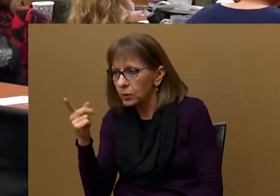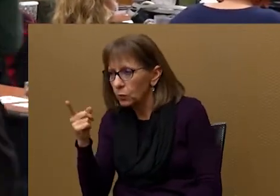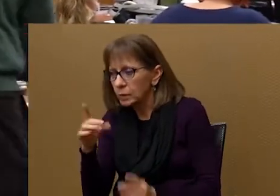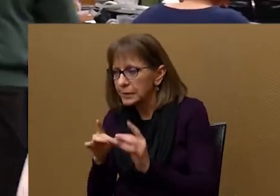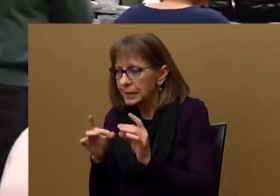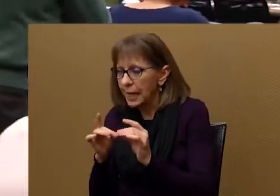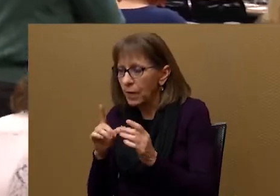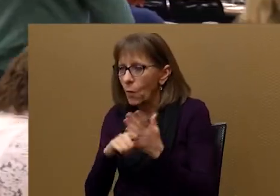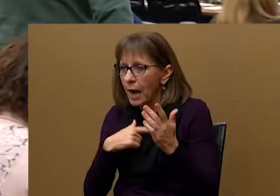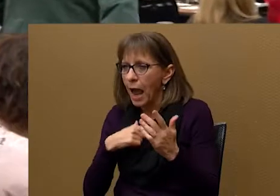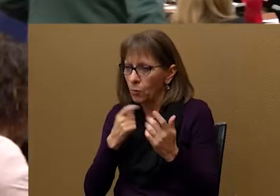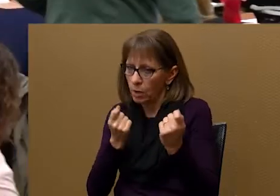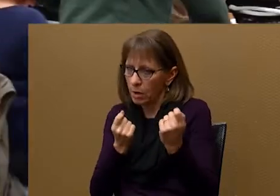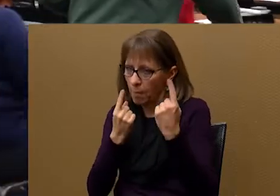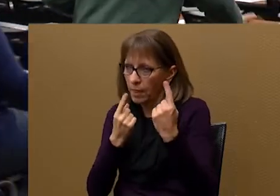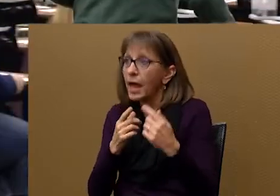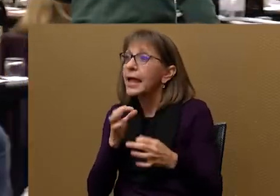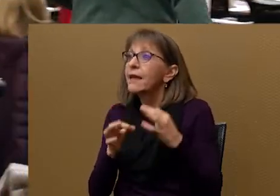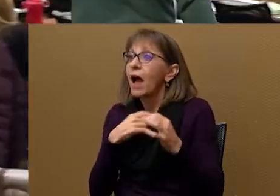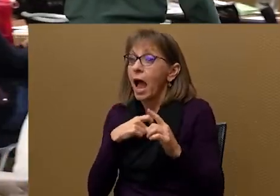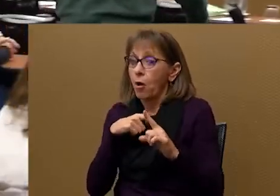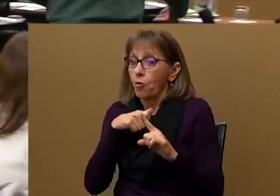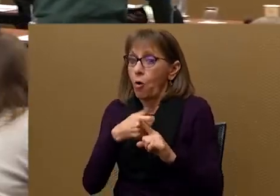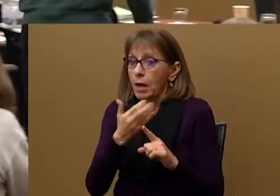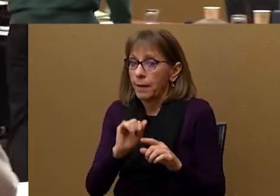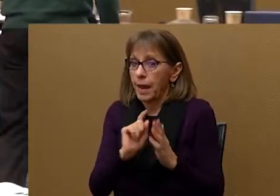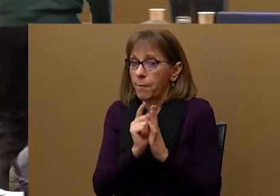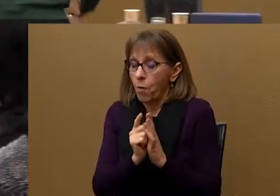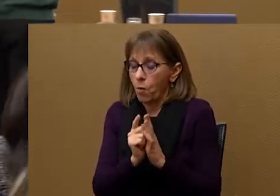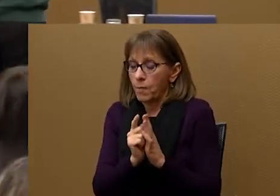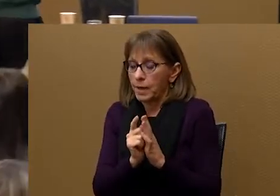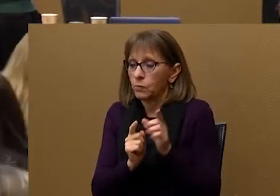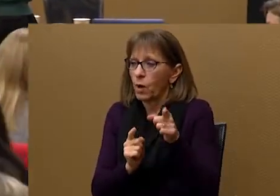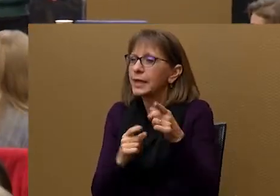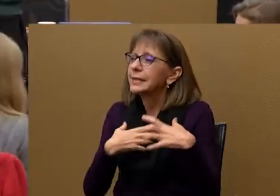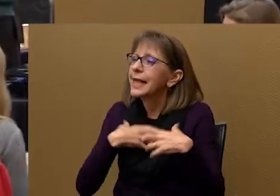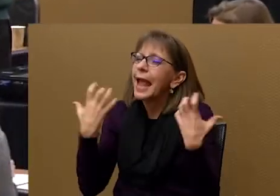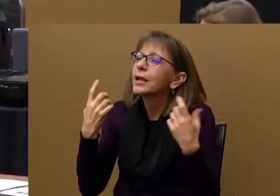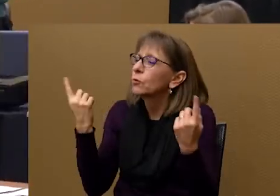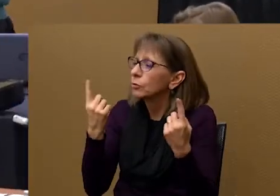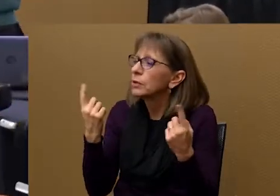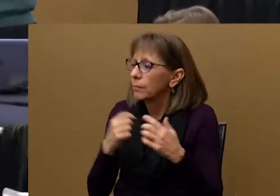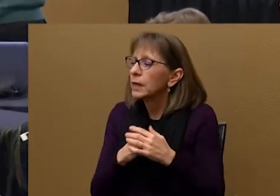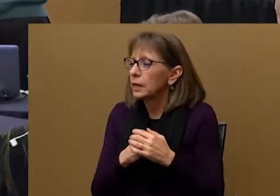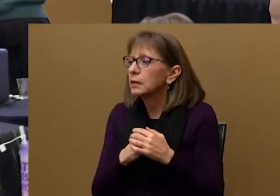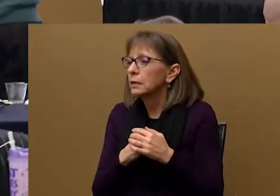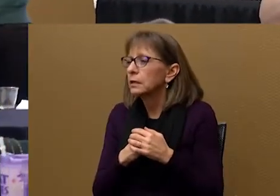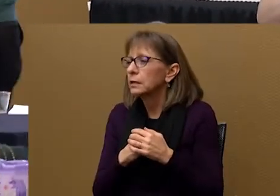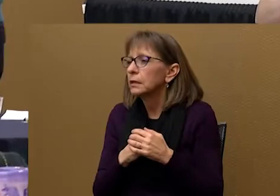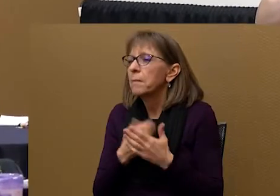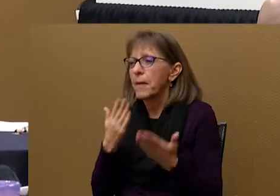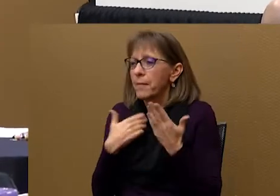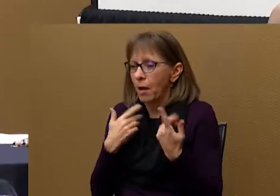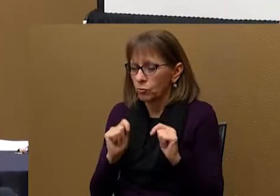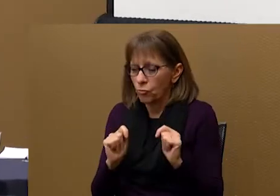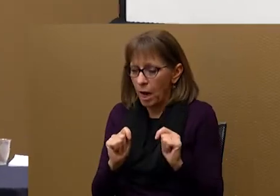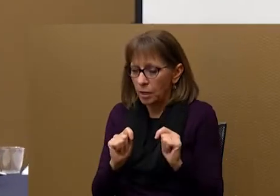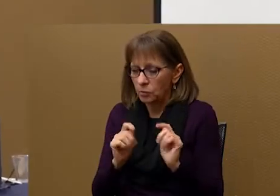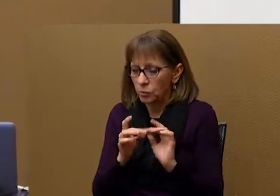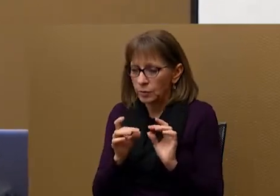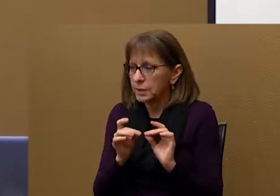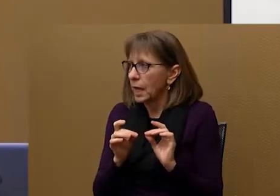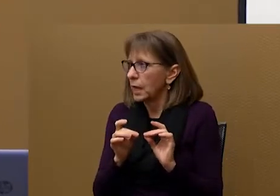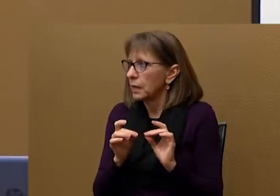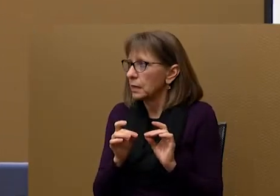I would empathize with. I think if I was getting him at a moment when he's angry